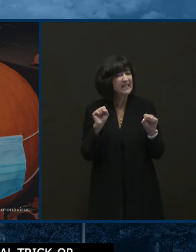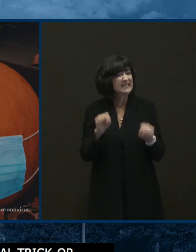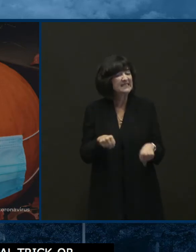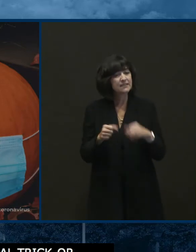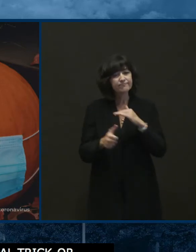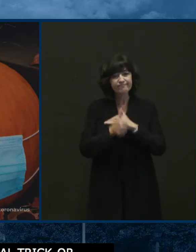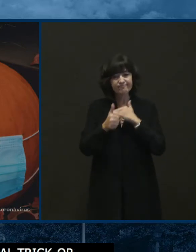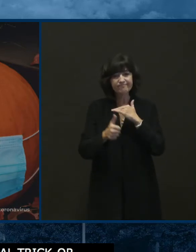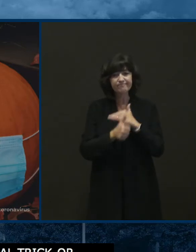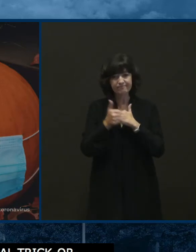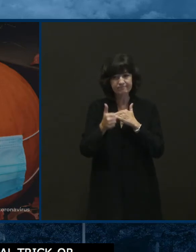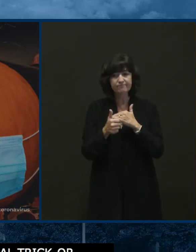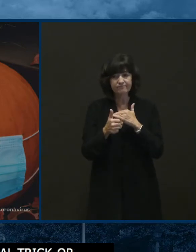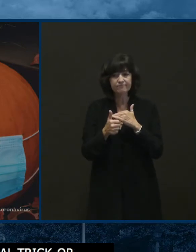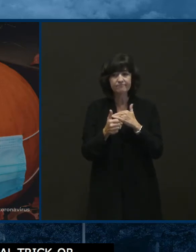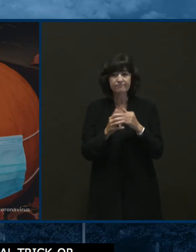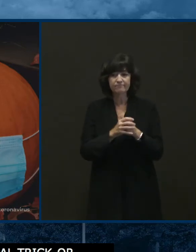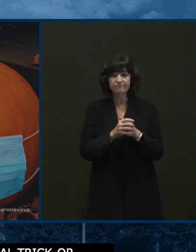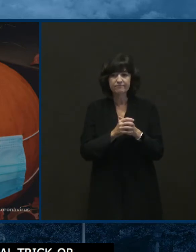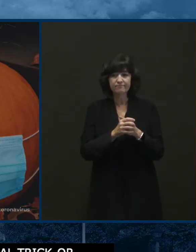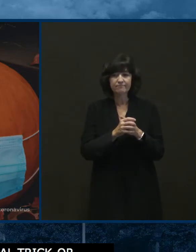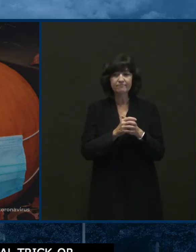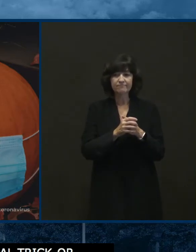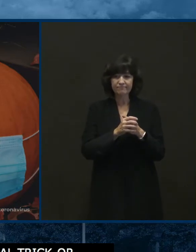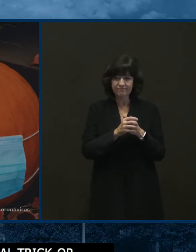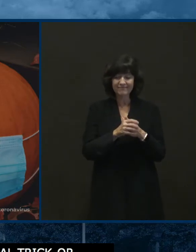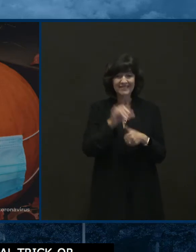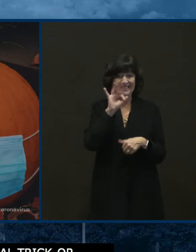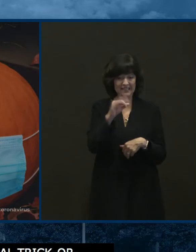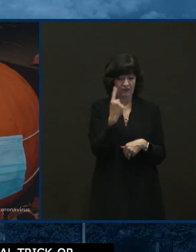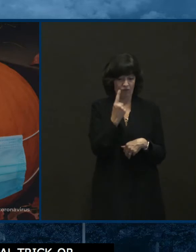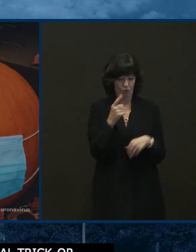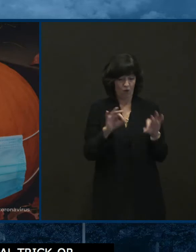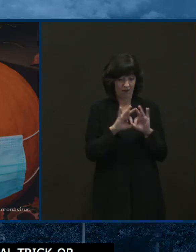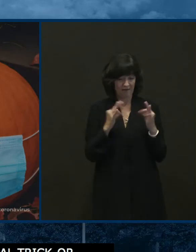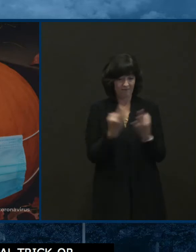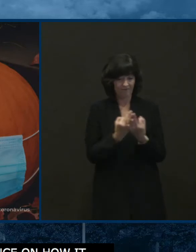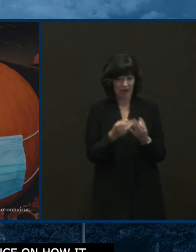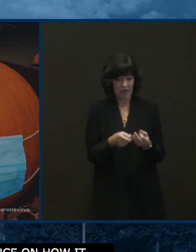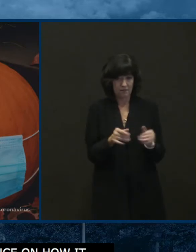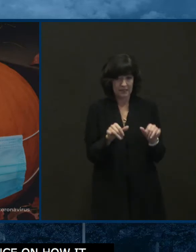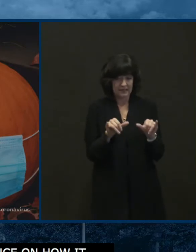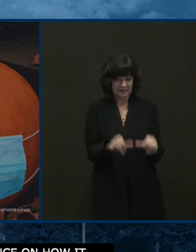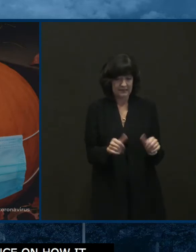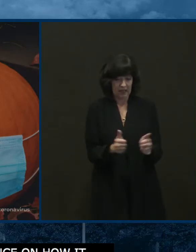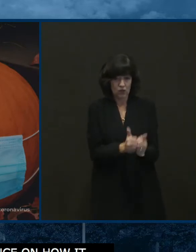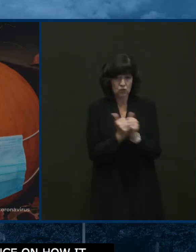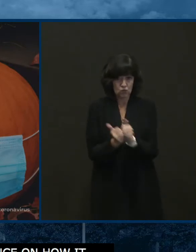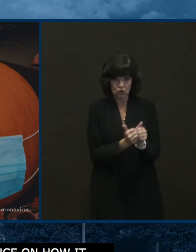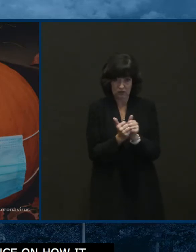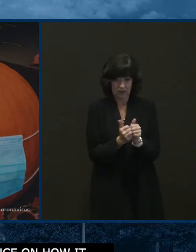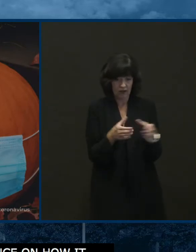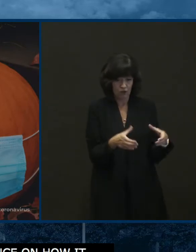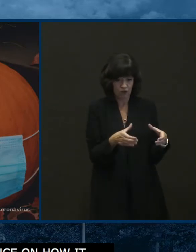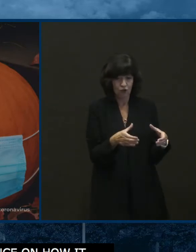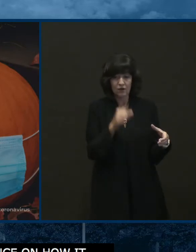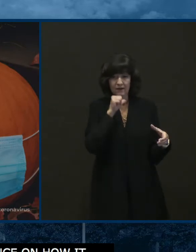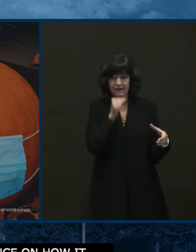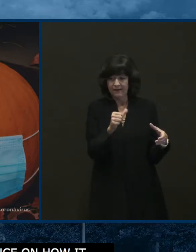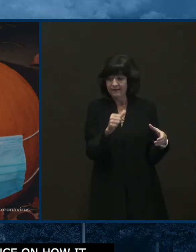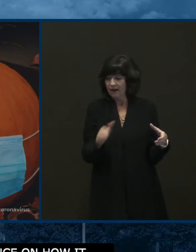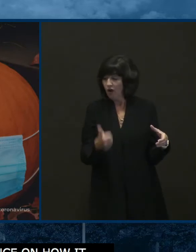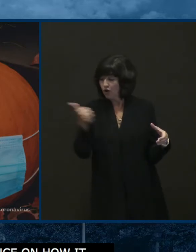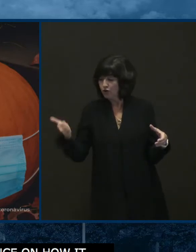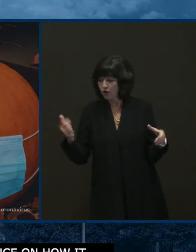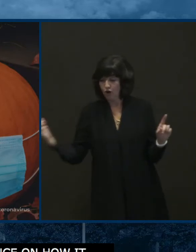if one family stays together and they don't come in personal contact with an